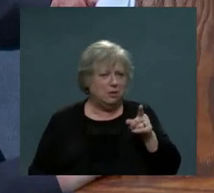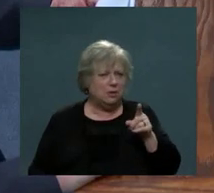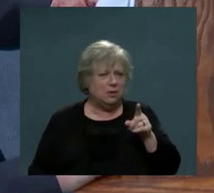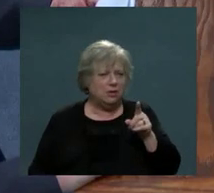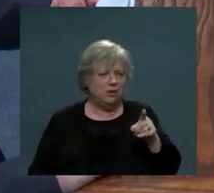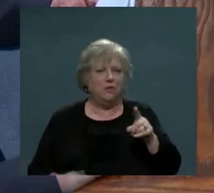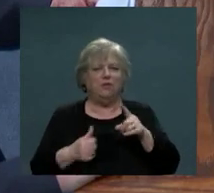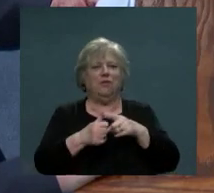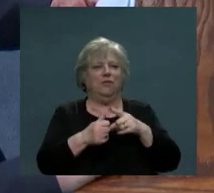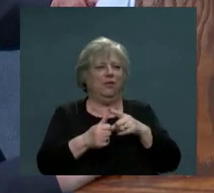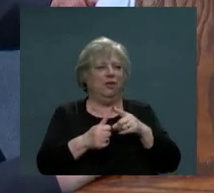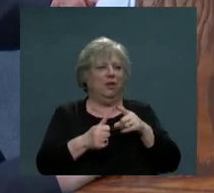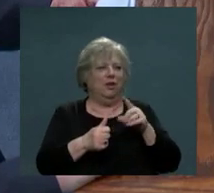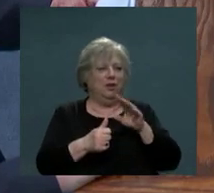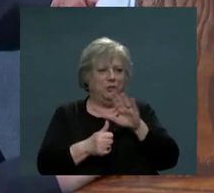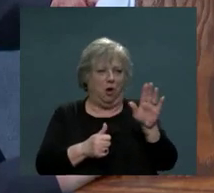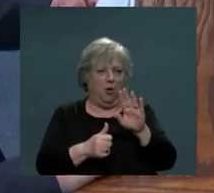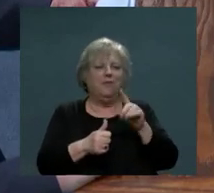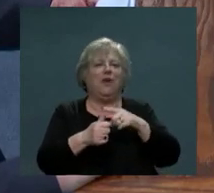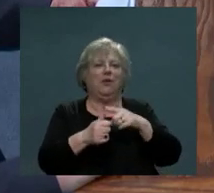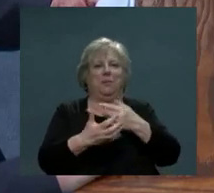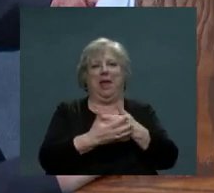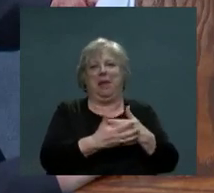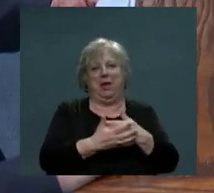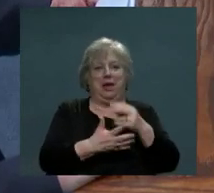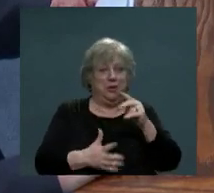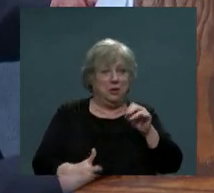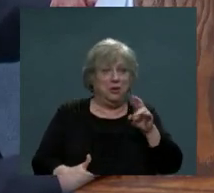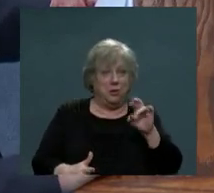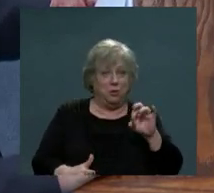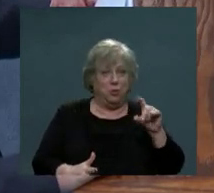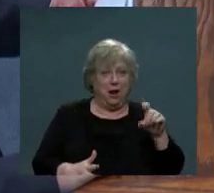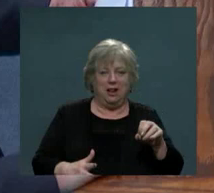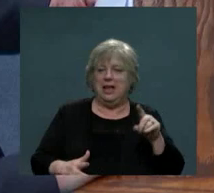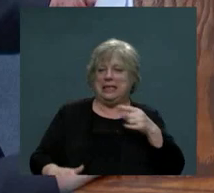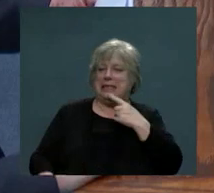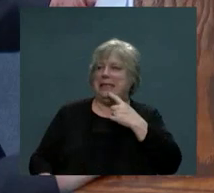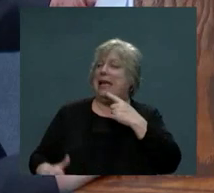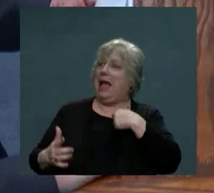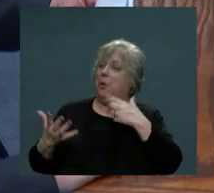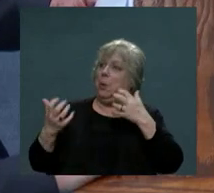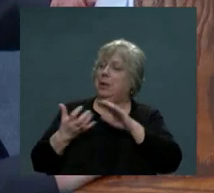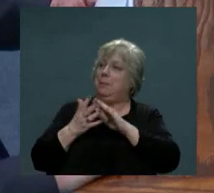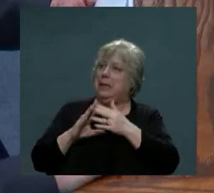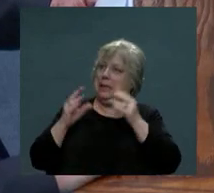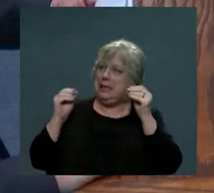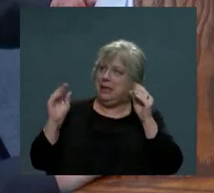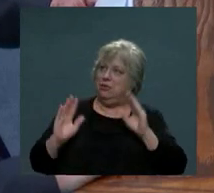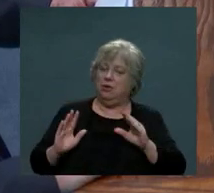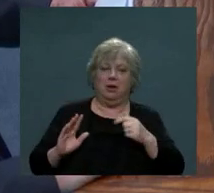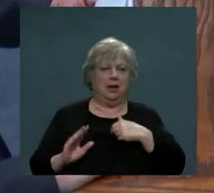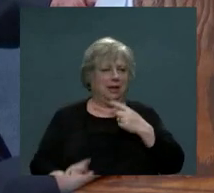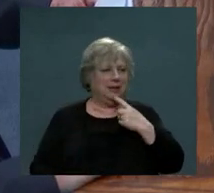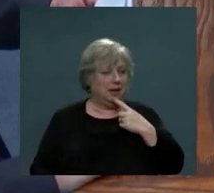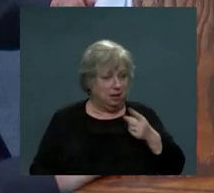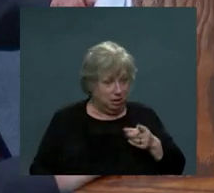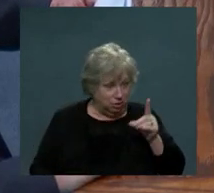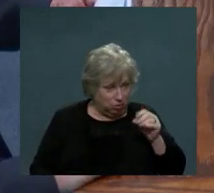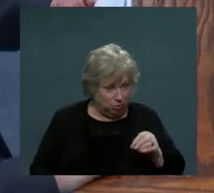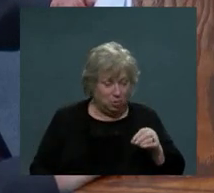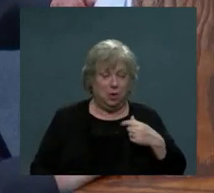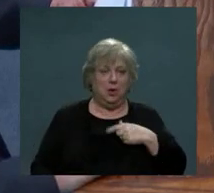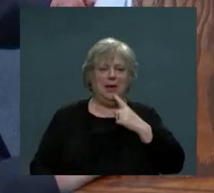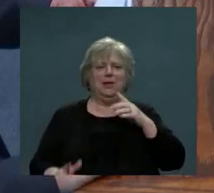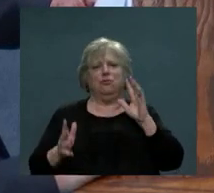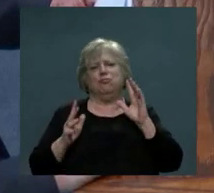was y'all's first baby. And she said, "I want to be a teacher." And I said, "You do?" And we had